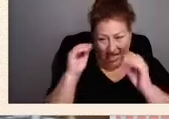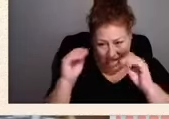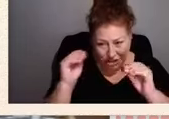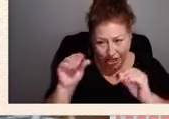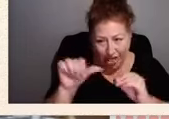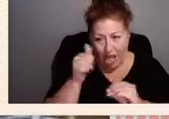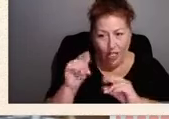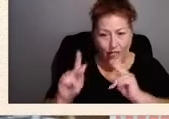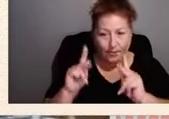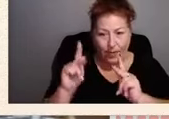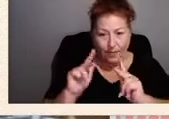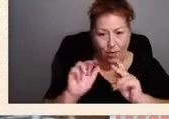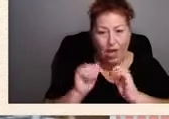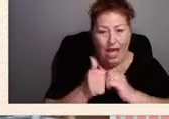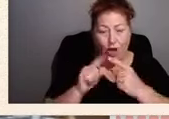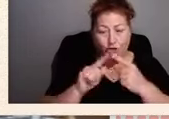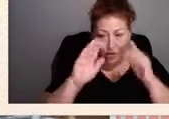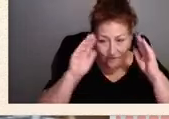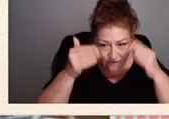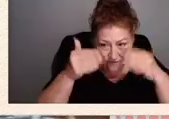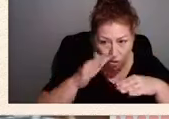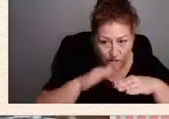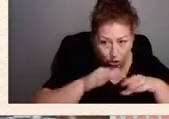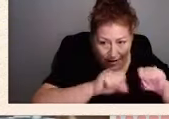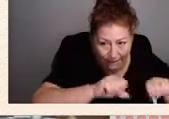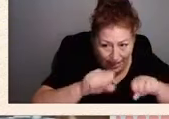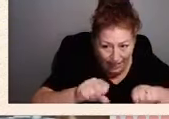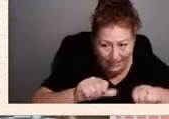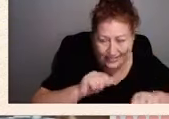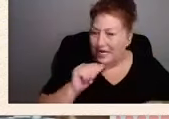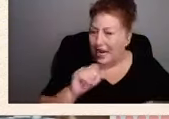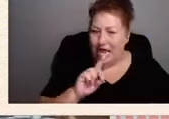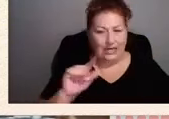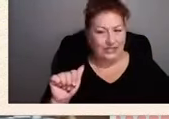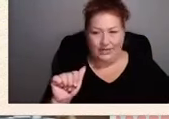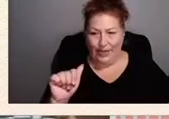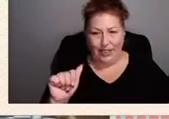to focus on the abilities, not the disabilities.